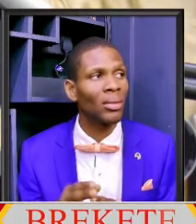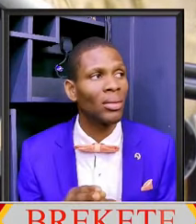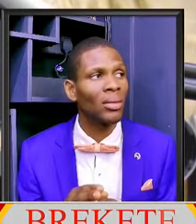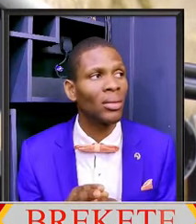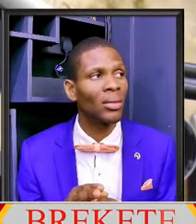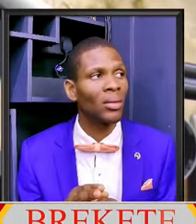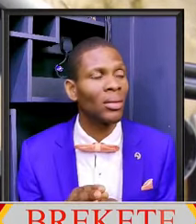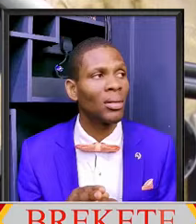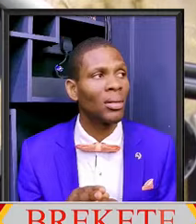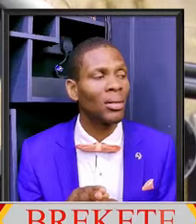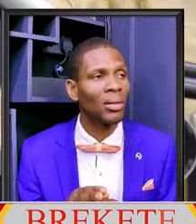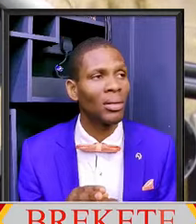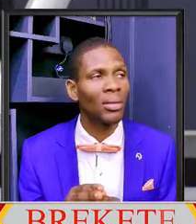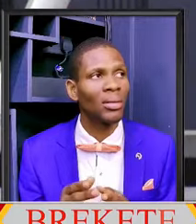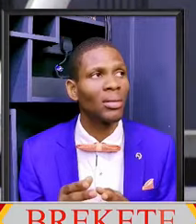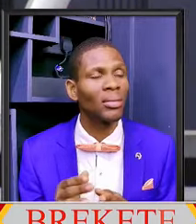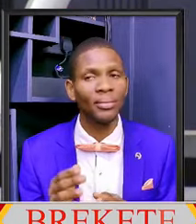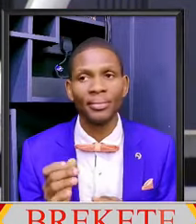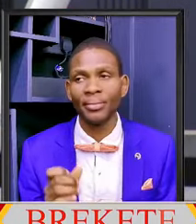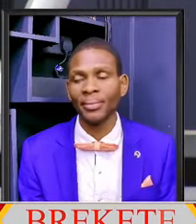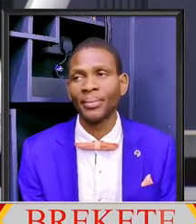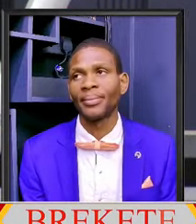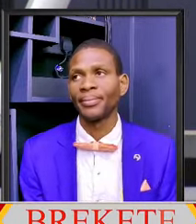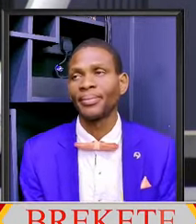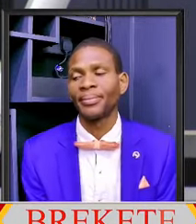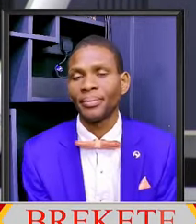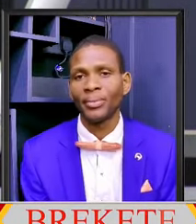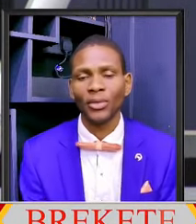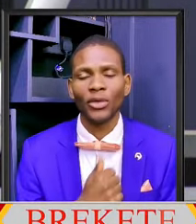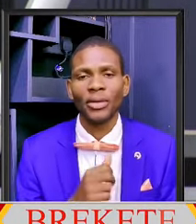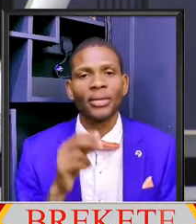In Laipia, ya Kaduna.